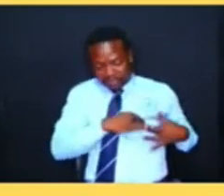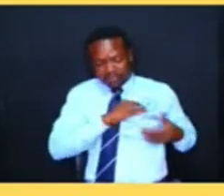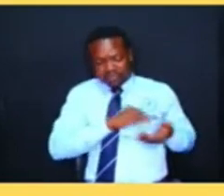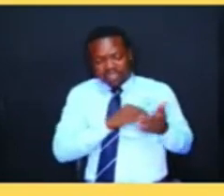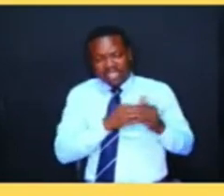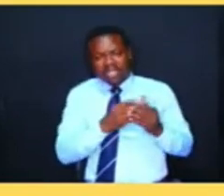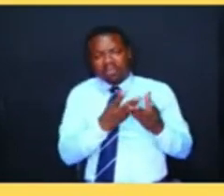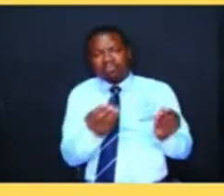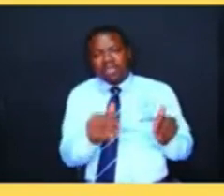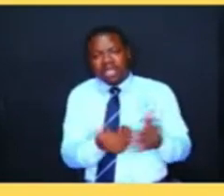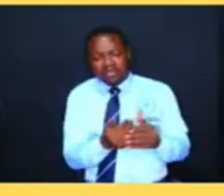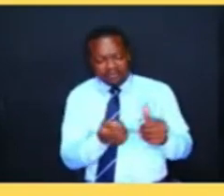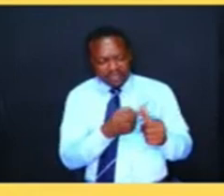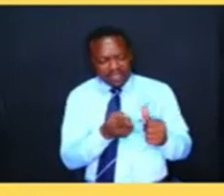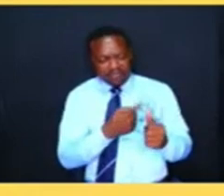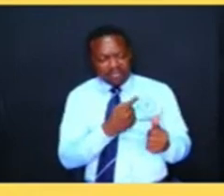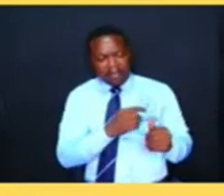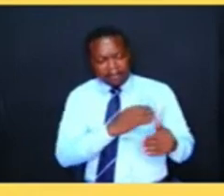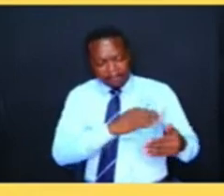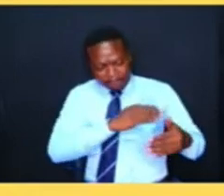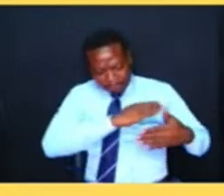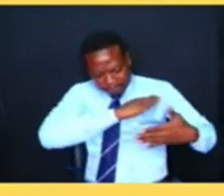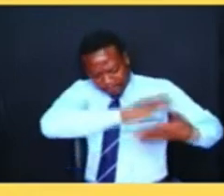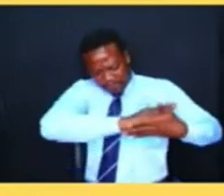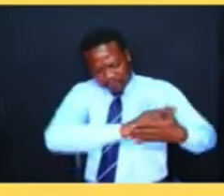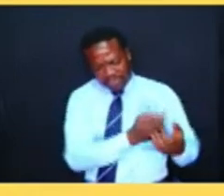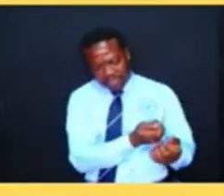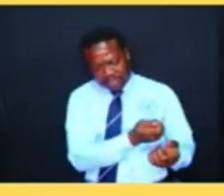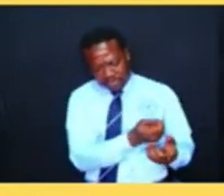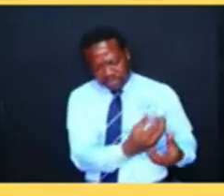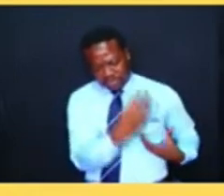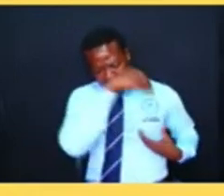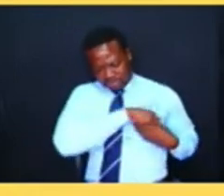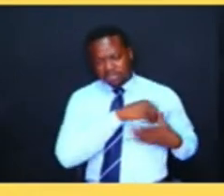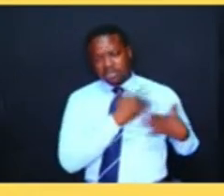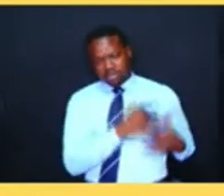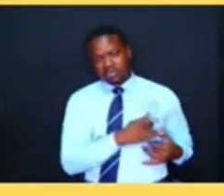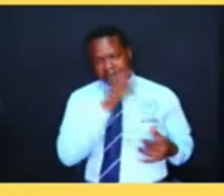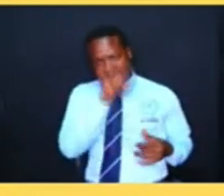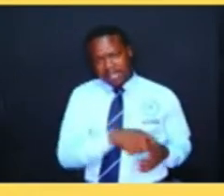this seed from entering the heart.